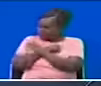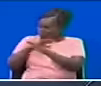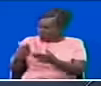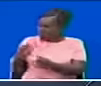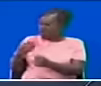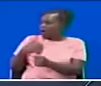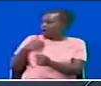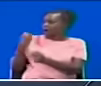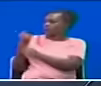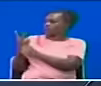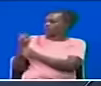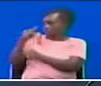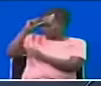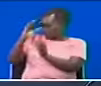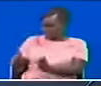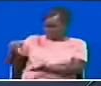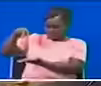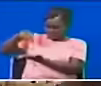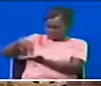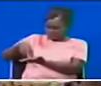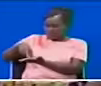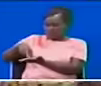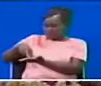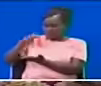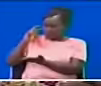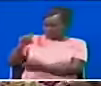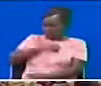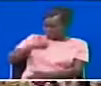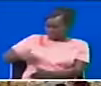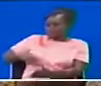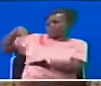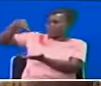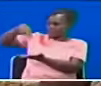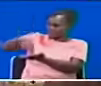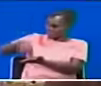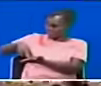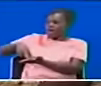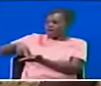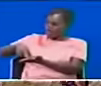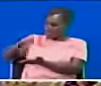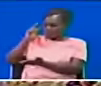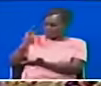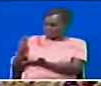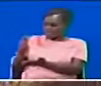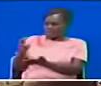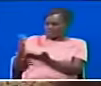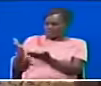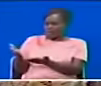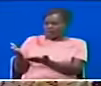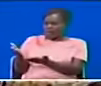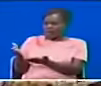12 governors who have come out. Yes, I love the way I see senators have come out. Right. Mm. I love the way we've seen us going now back